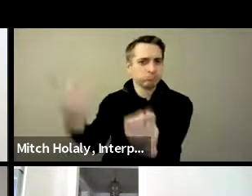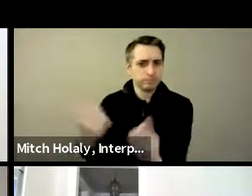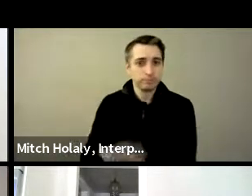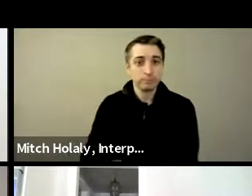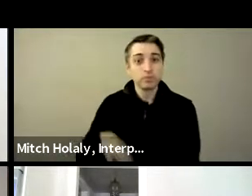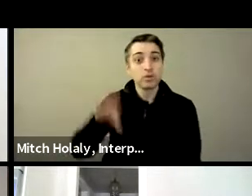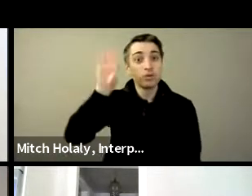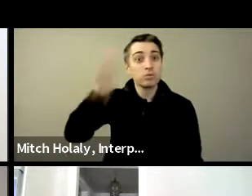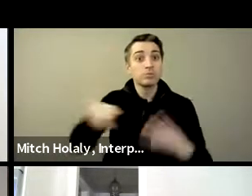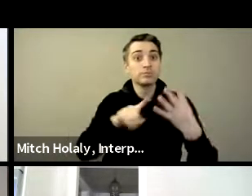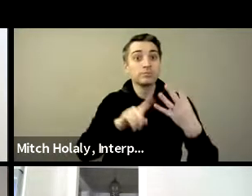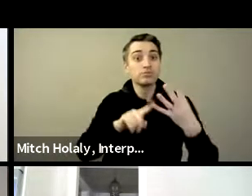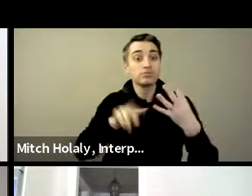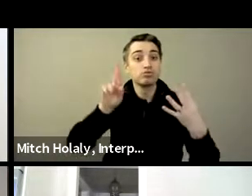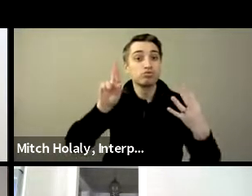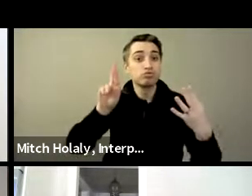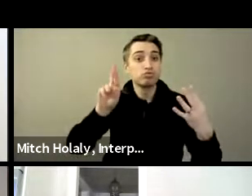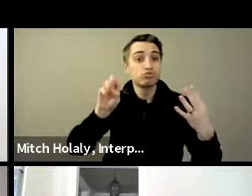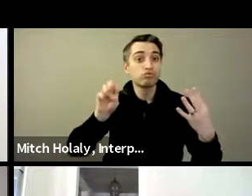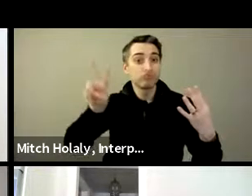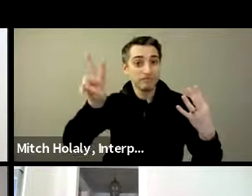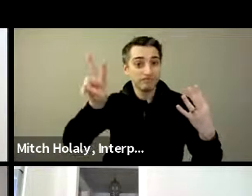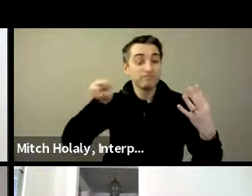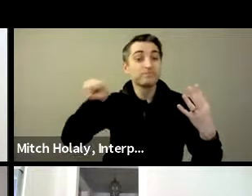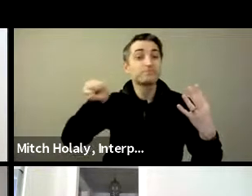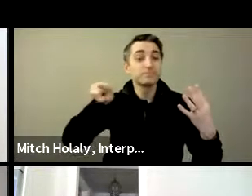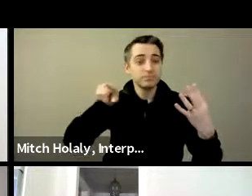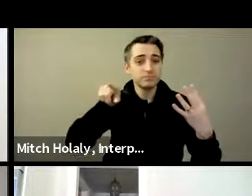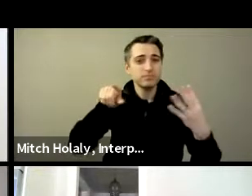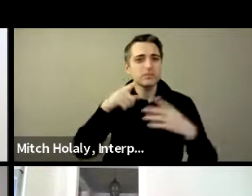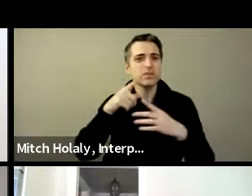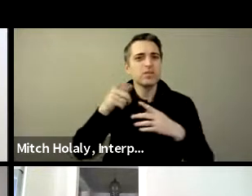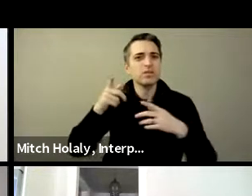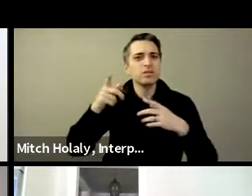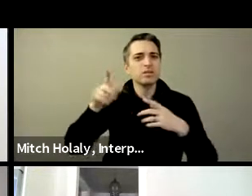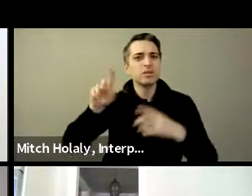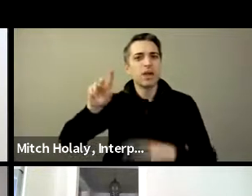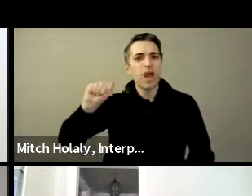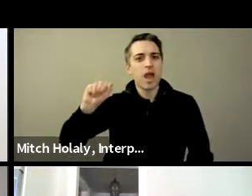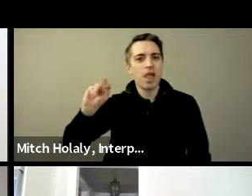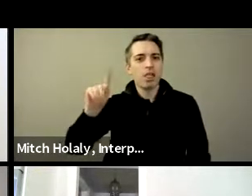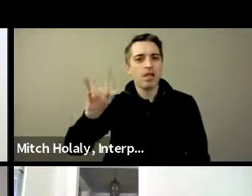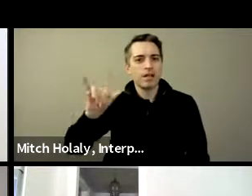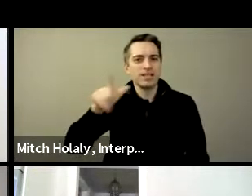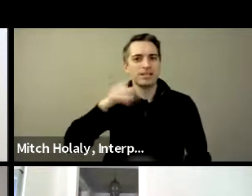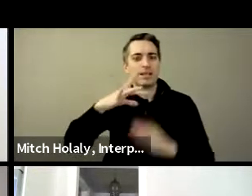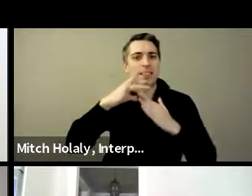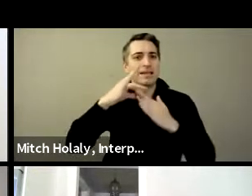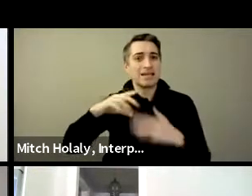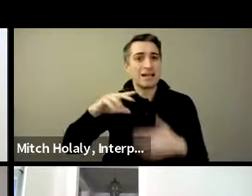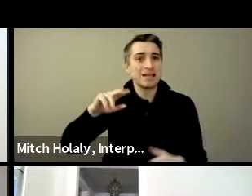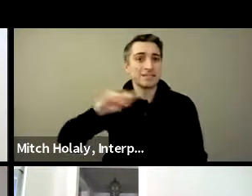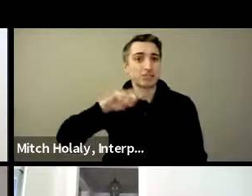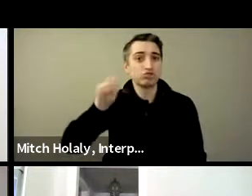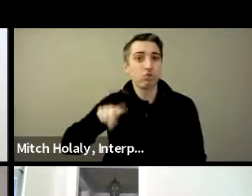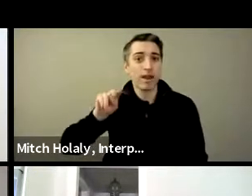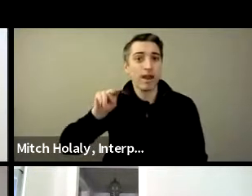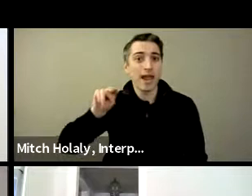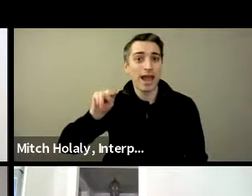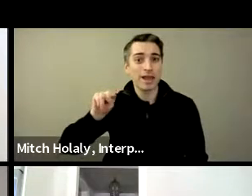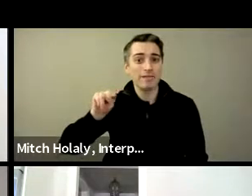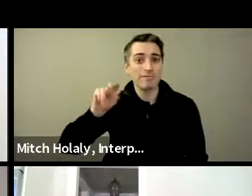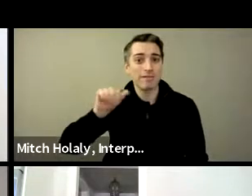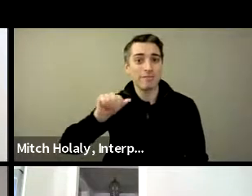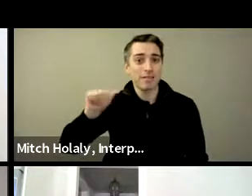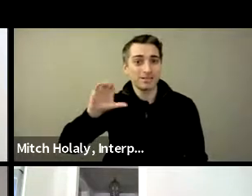Wendell Anthony, president of the Detroit branch of the NAACP, reminded us that, quote, Benny Napoleon was not just